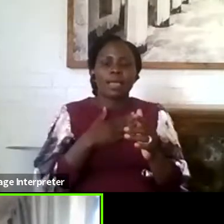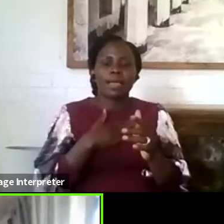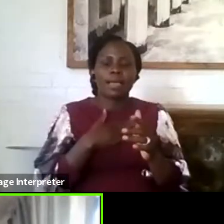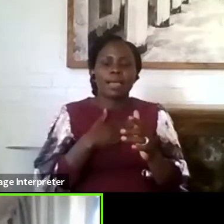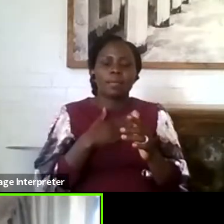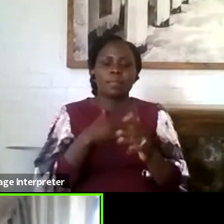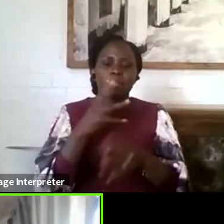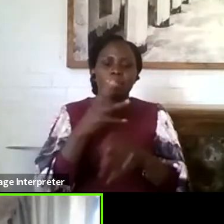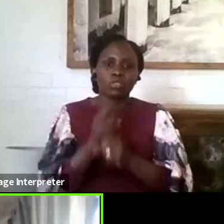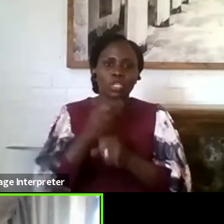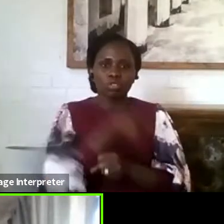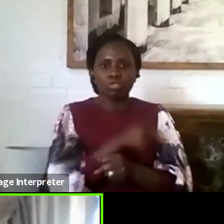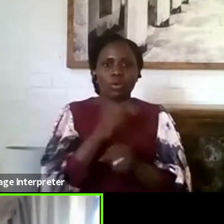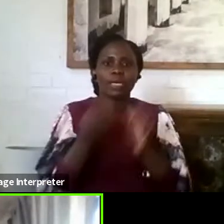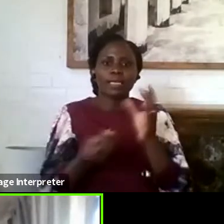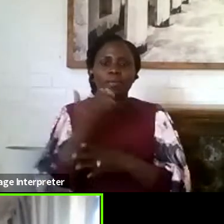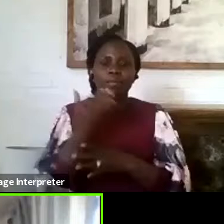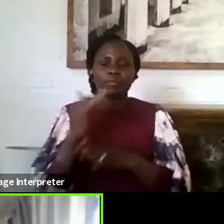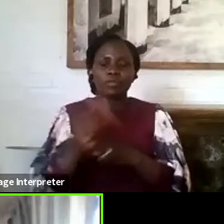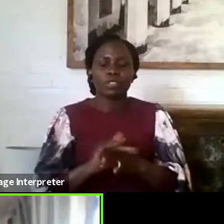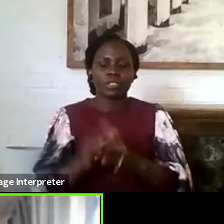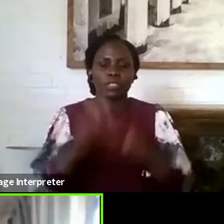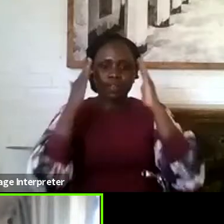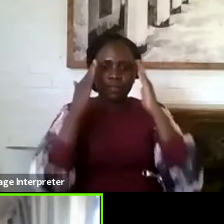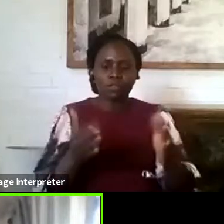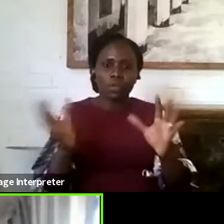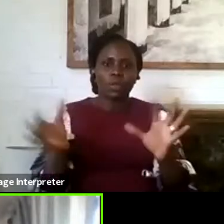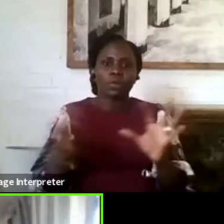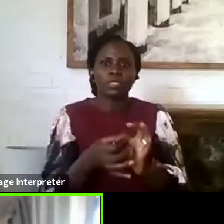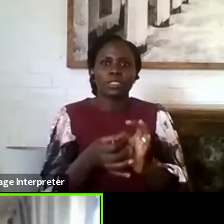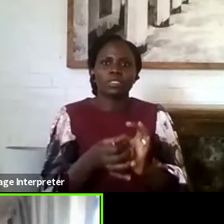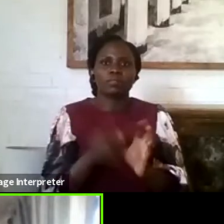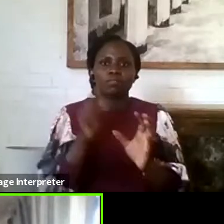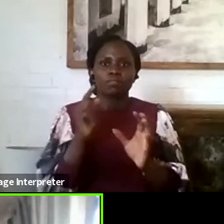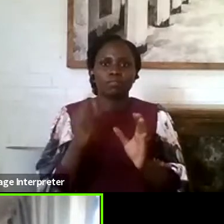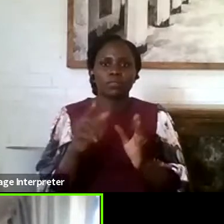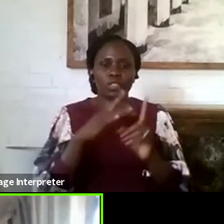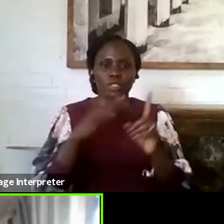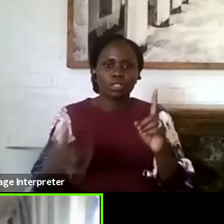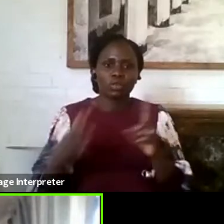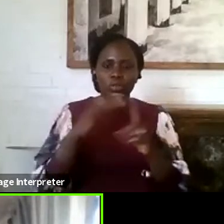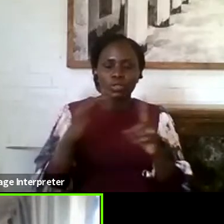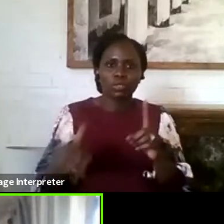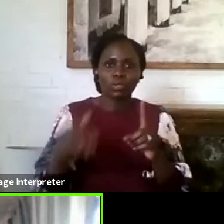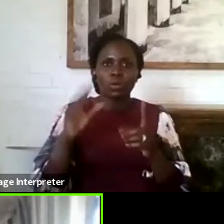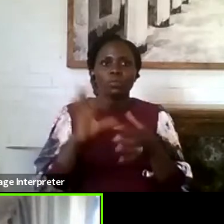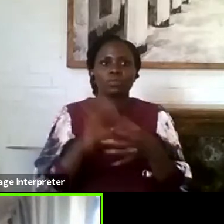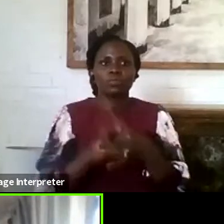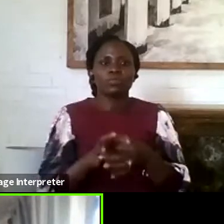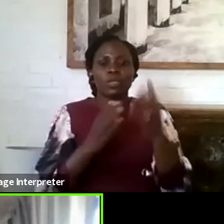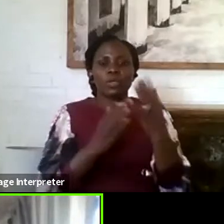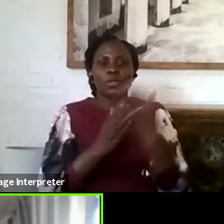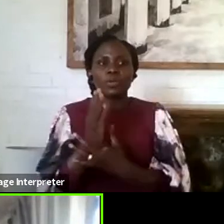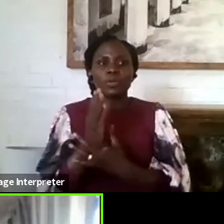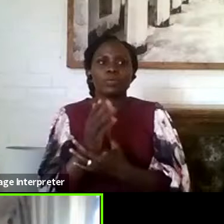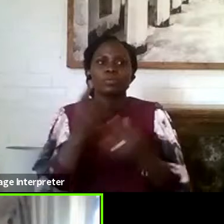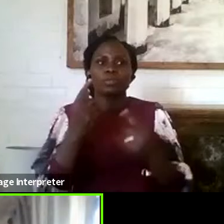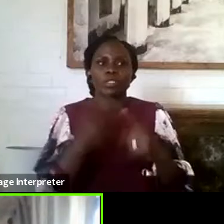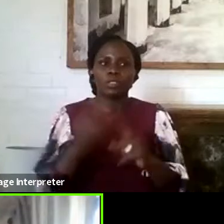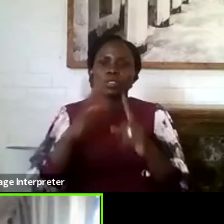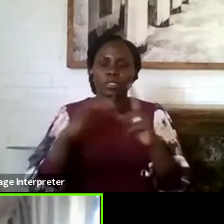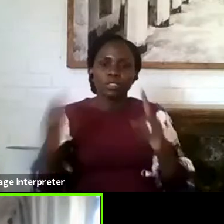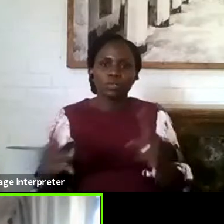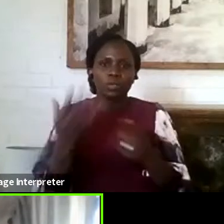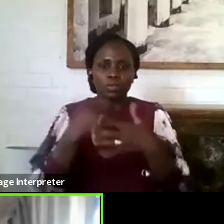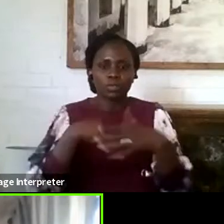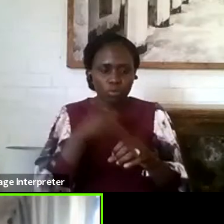that focuses on connecting youth to digital opportunities through our digital inclusion, digital rights, and policy